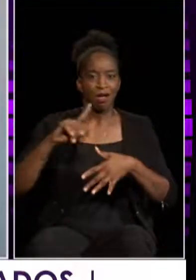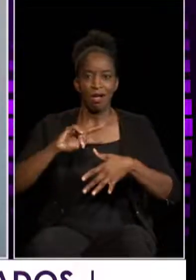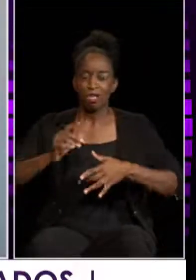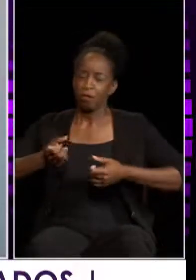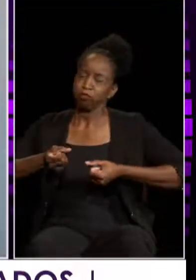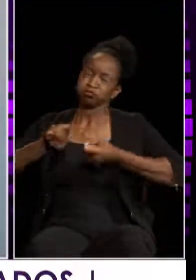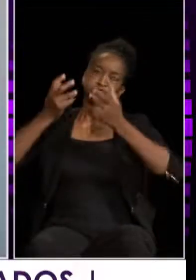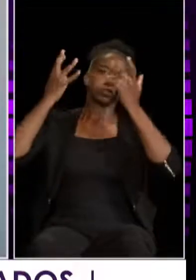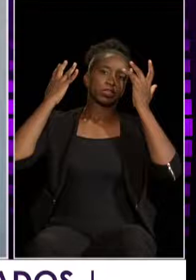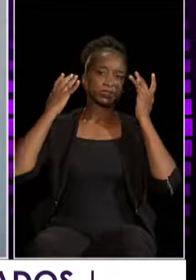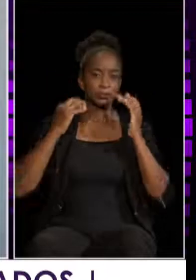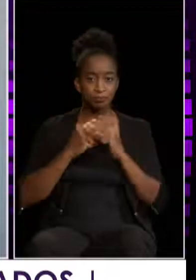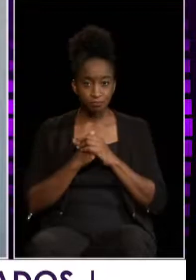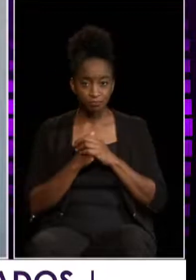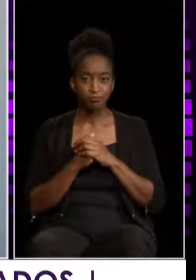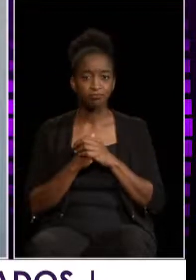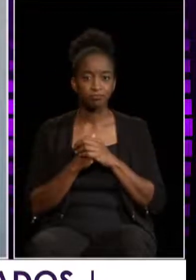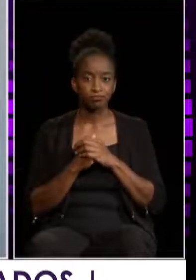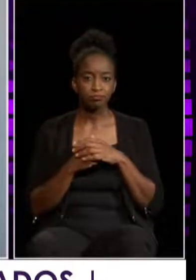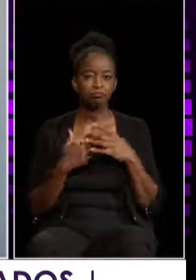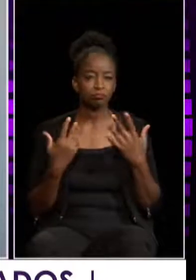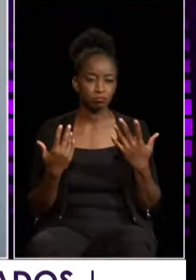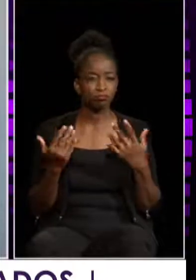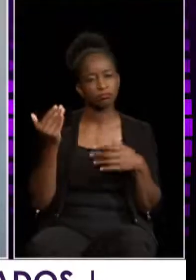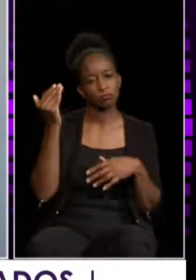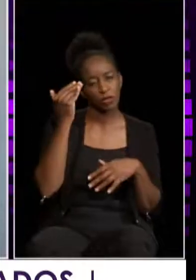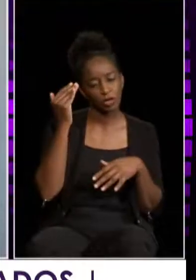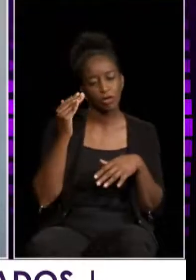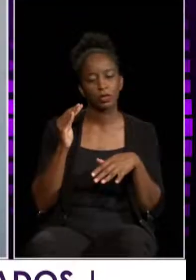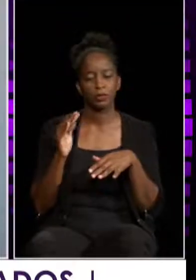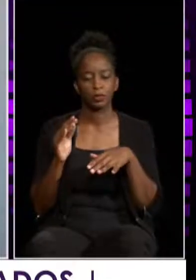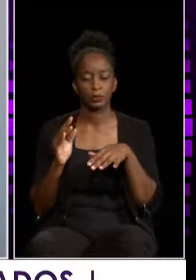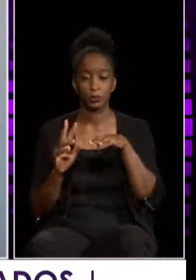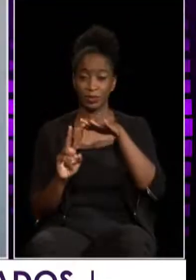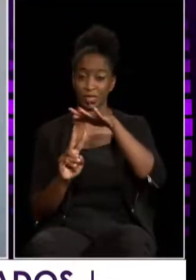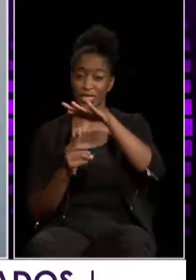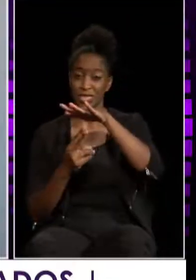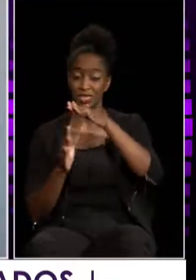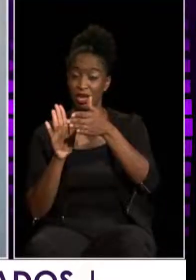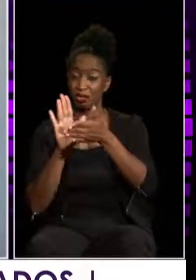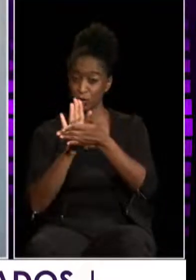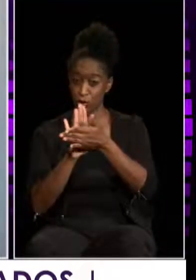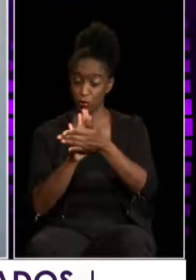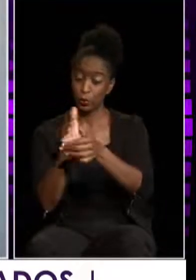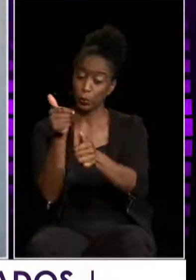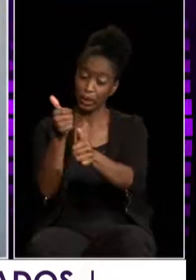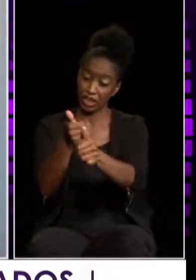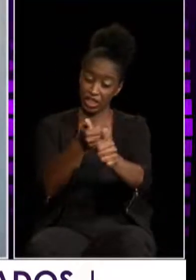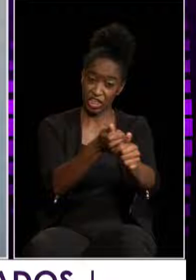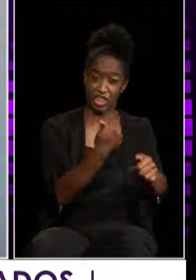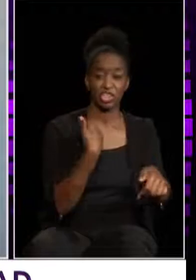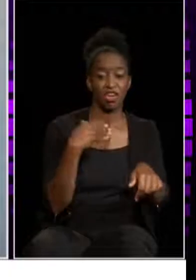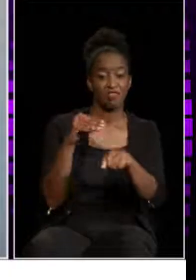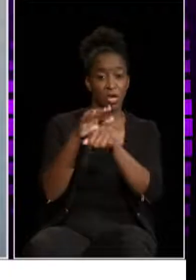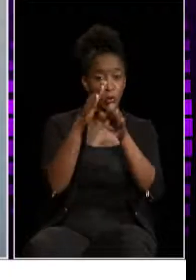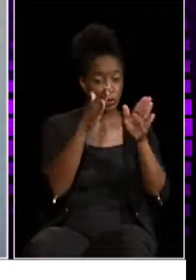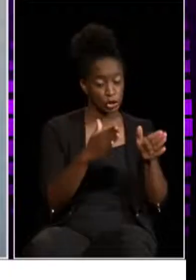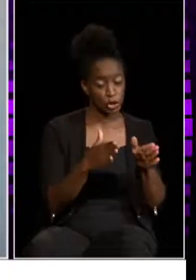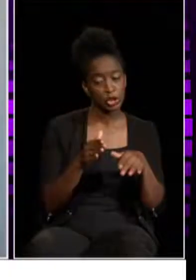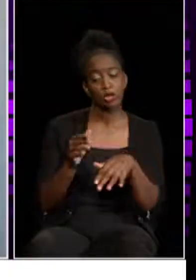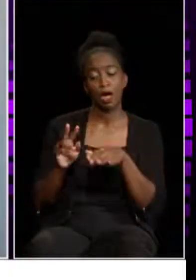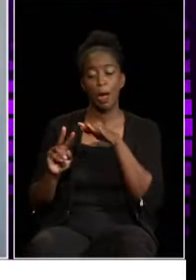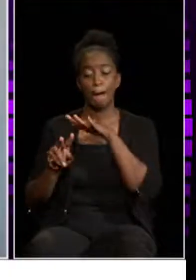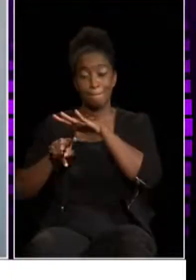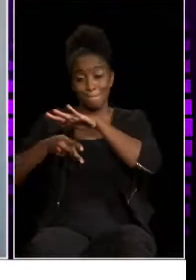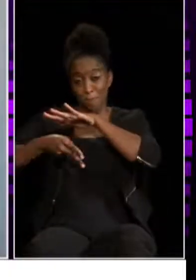one specific at every primary school the way that there is at least one specifically at every secondary school. I know that is something